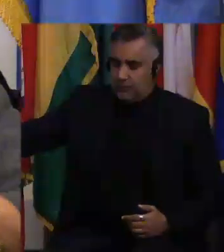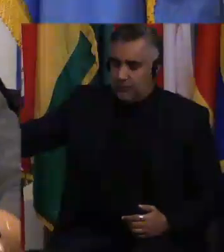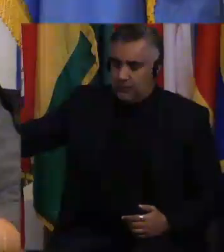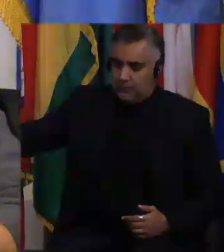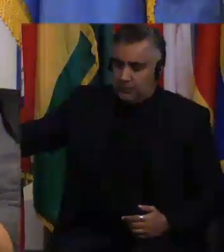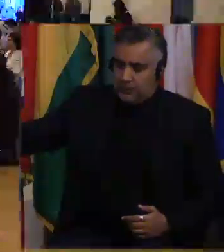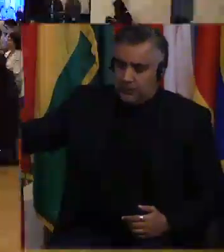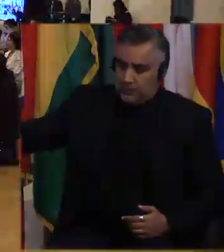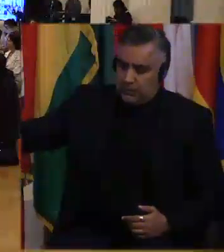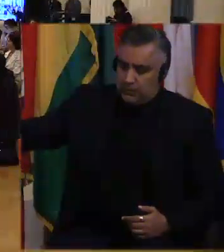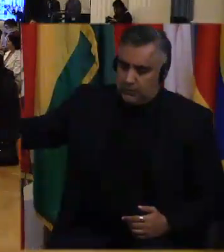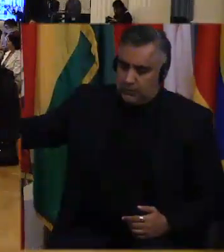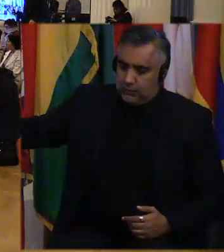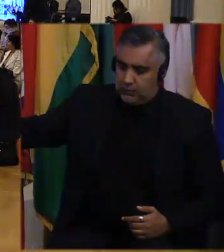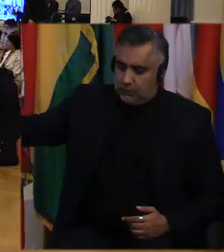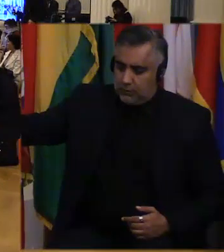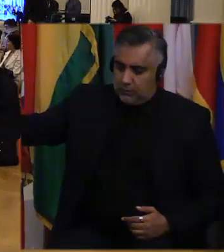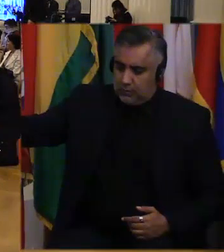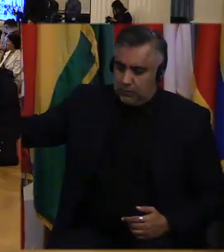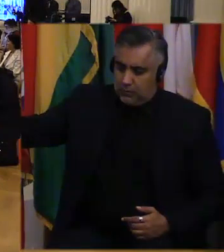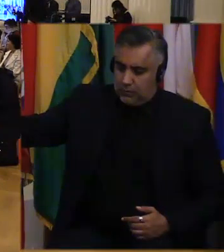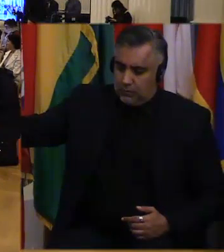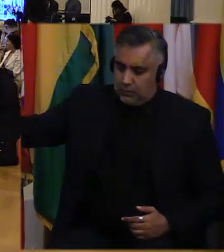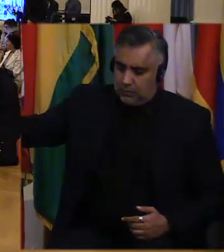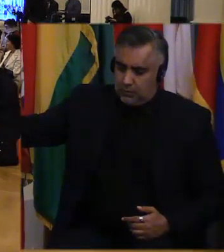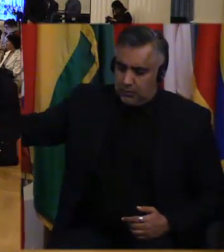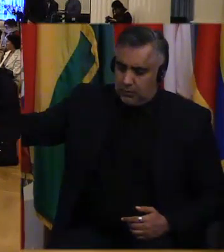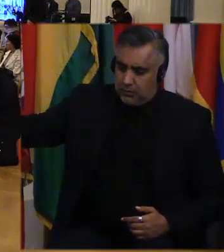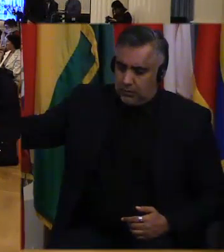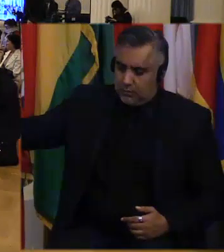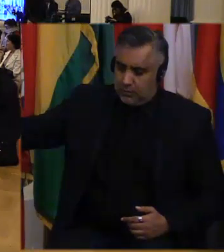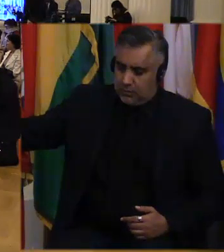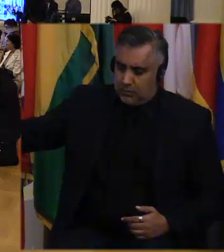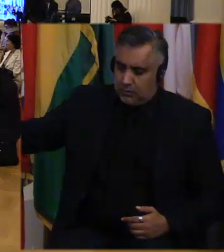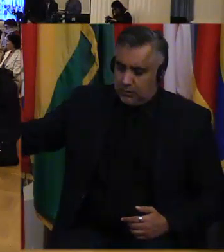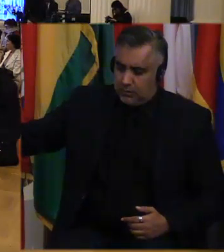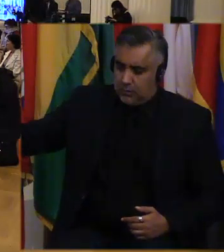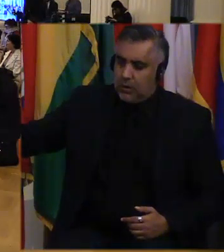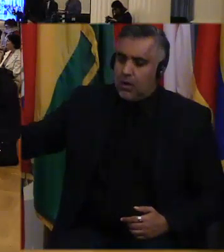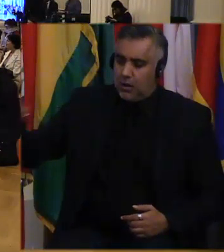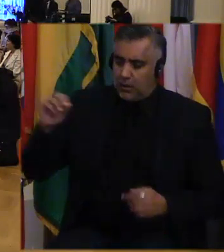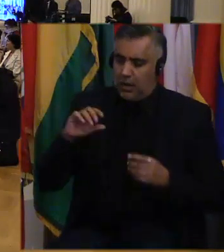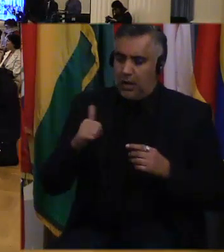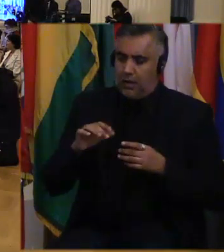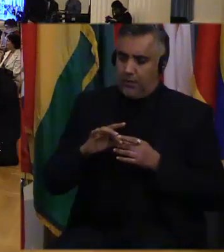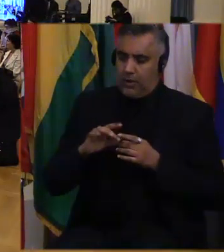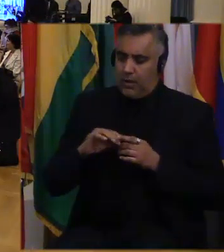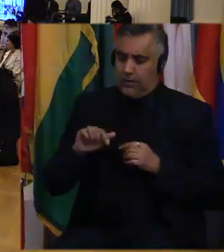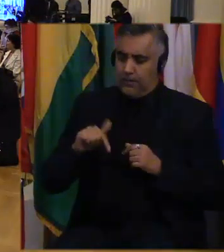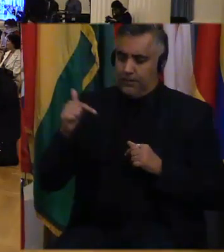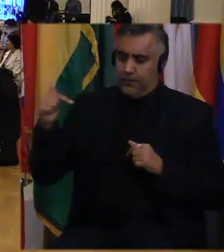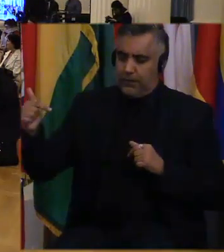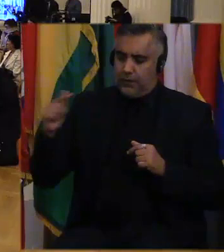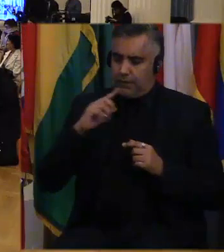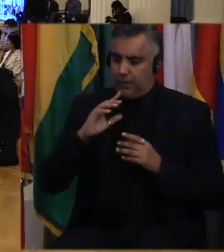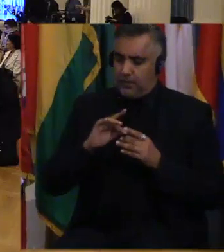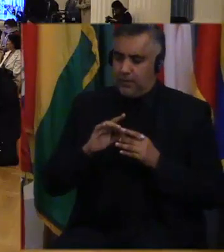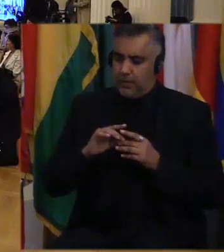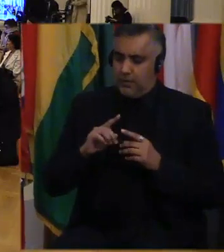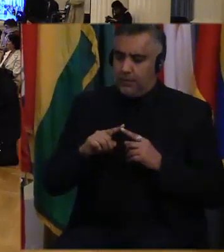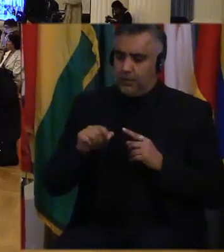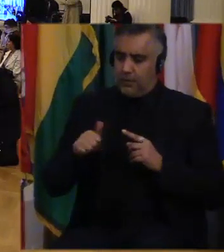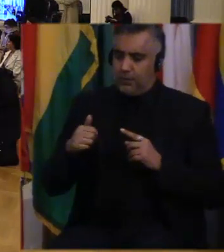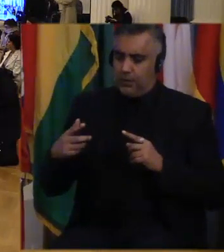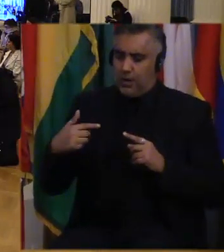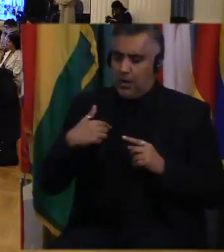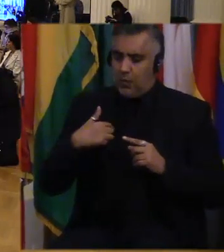Thanks very much, Fenita. And just for the room, I'm going to ask two more questions, and then we'll open up the floor for reactions and comments and hear from some of you. I